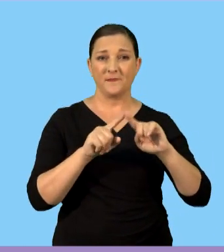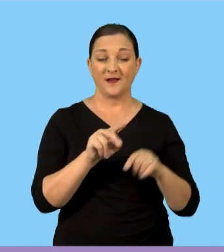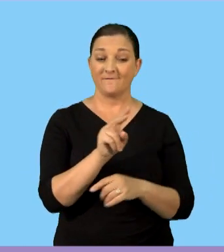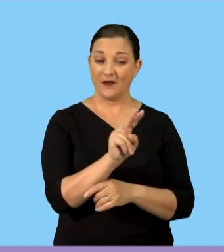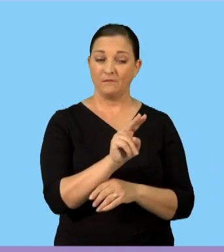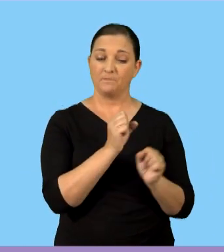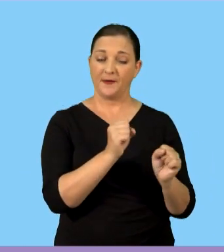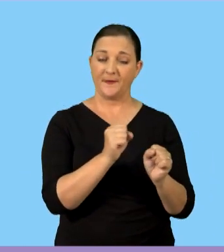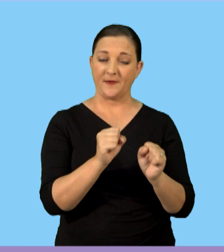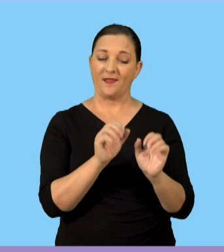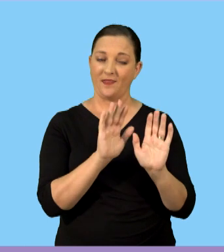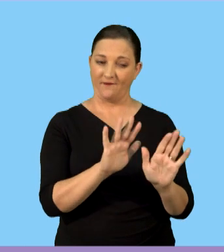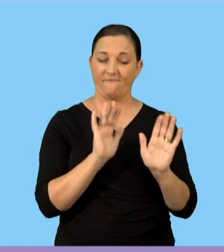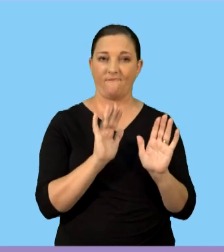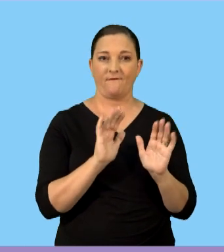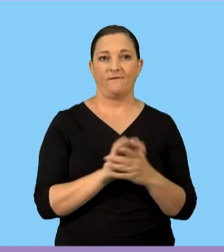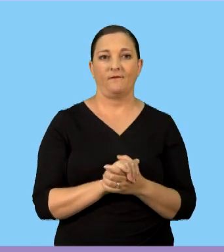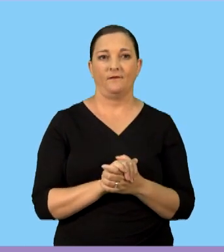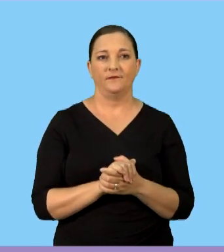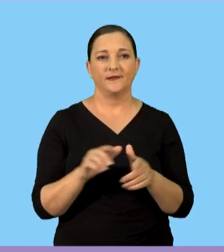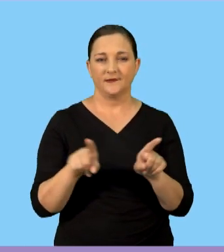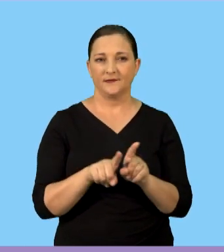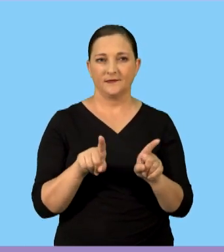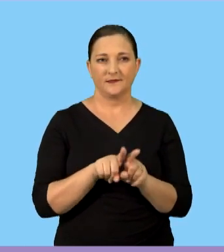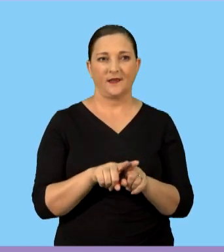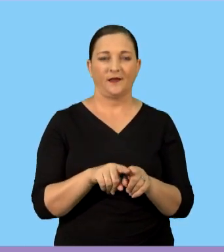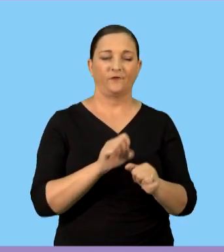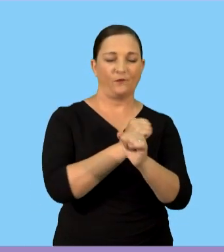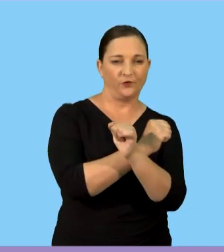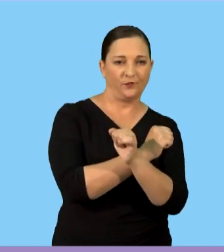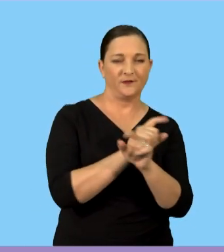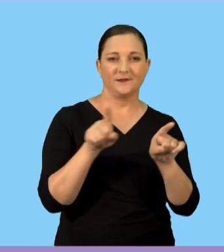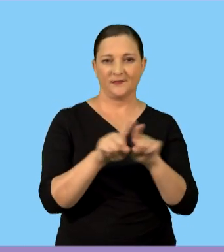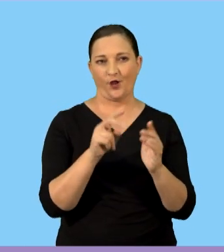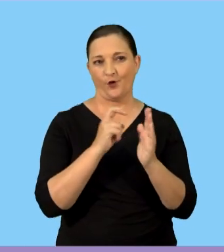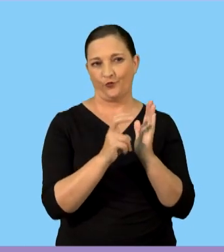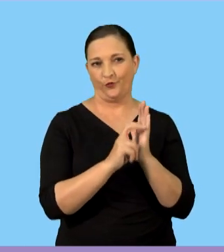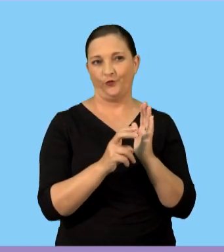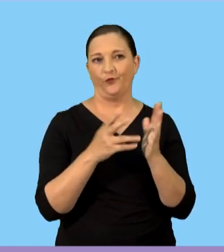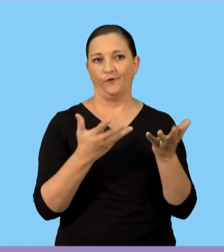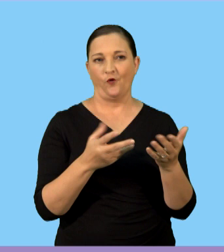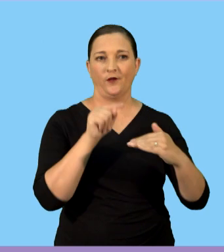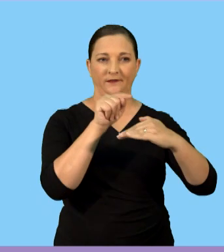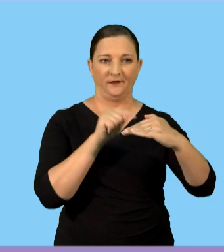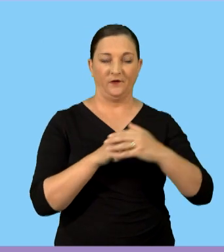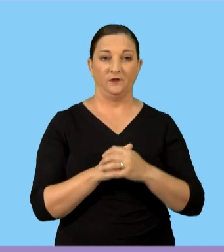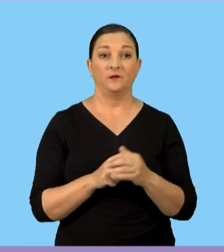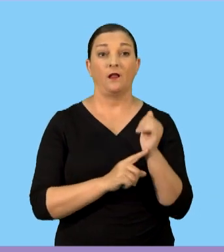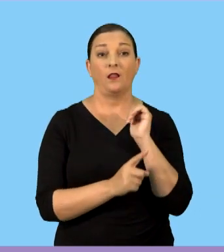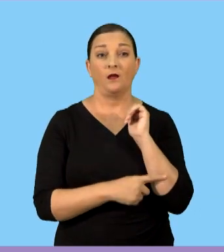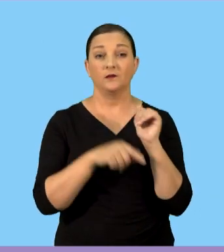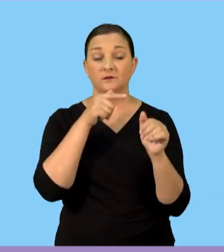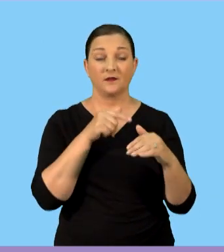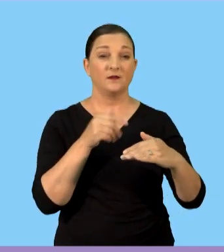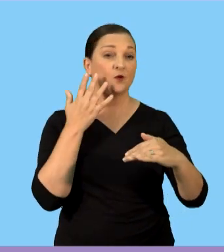and then leave the variables as they are. So the same thing that applies to multiplication as well. And